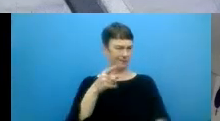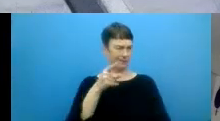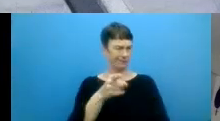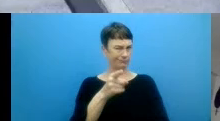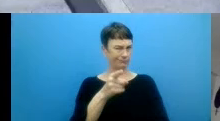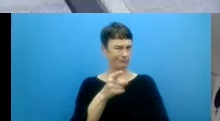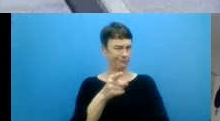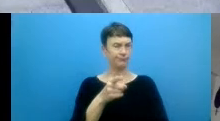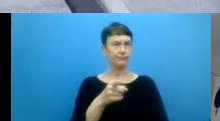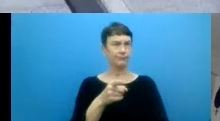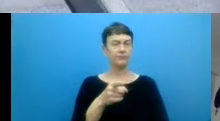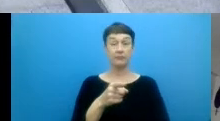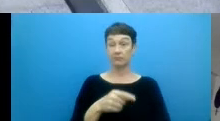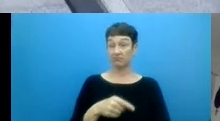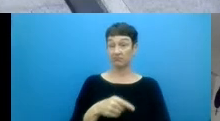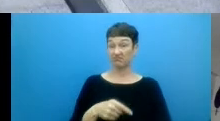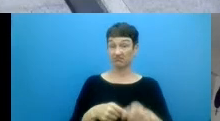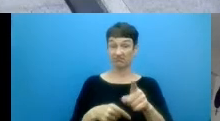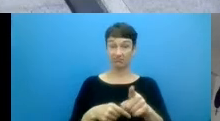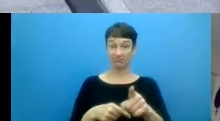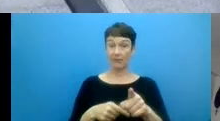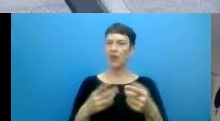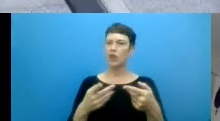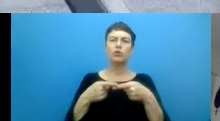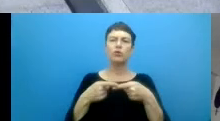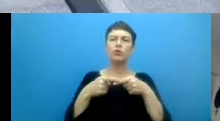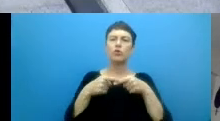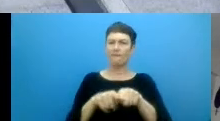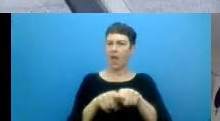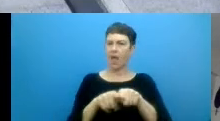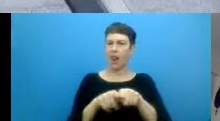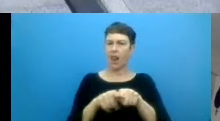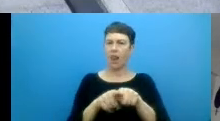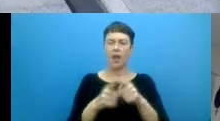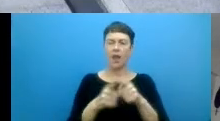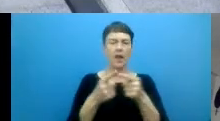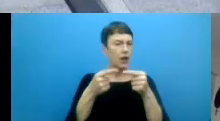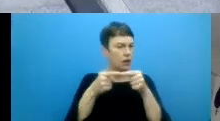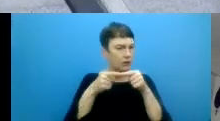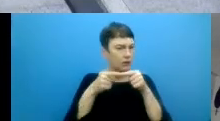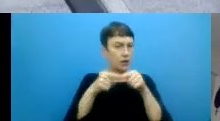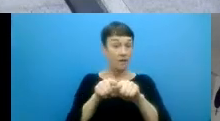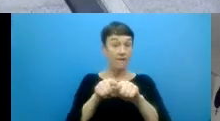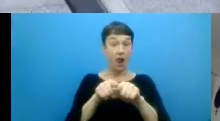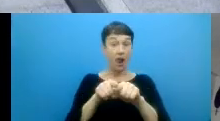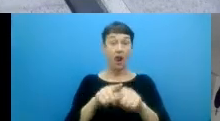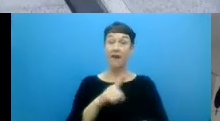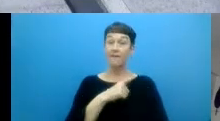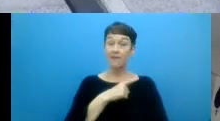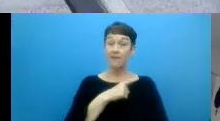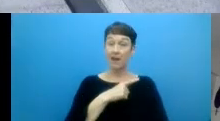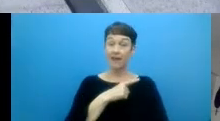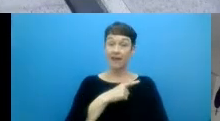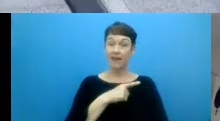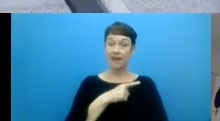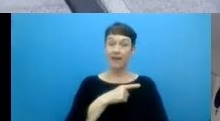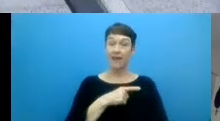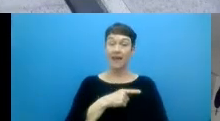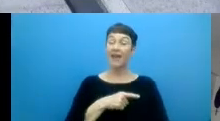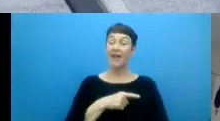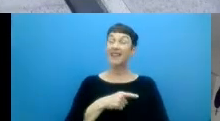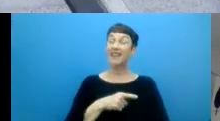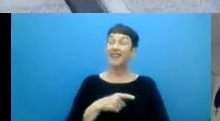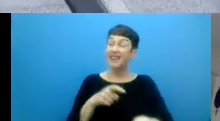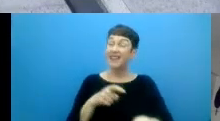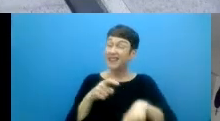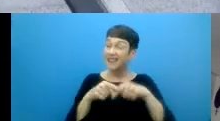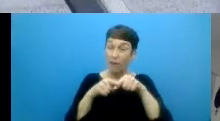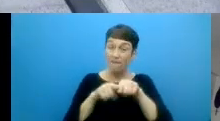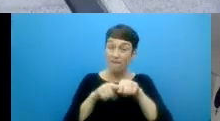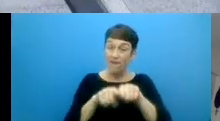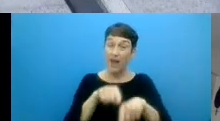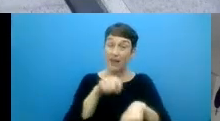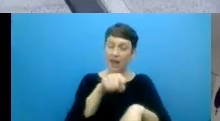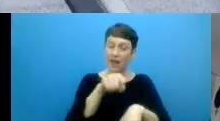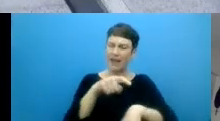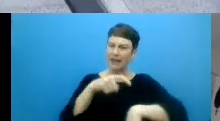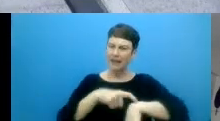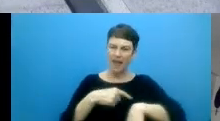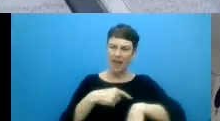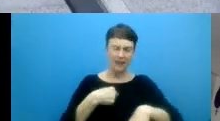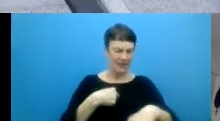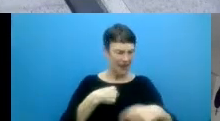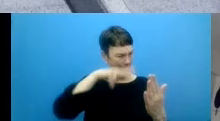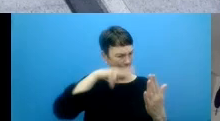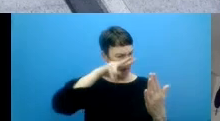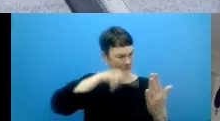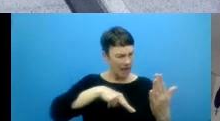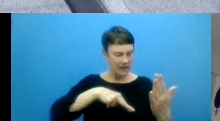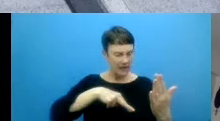it's actually such a coincidence because at exactly this time I was also reading an article that kind of blew my mind,